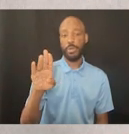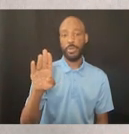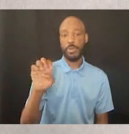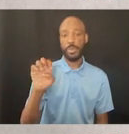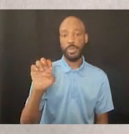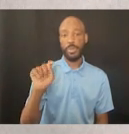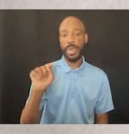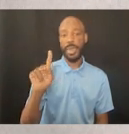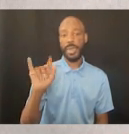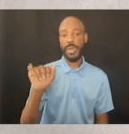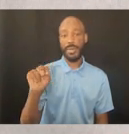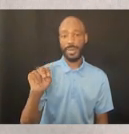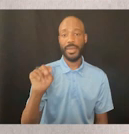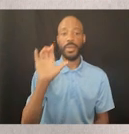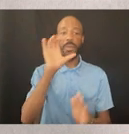2023, print on canvas.